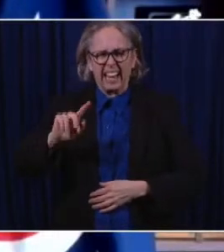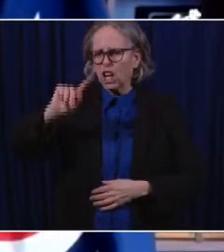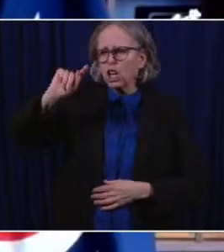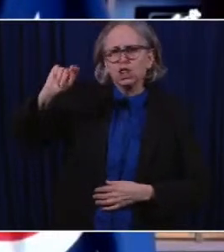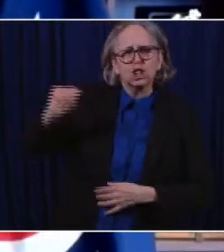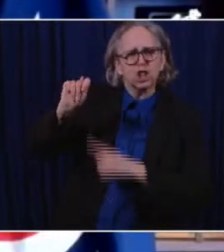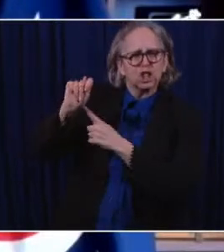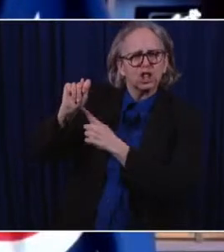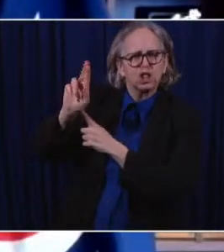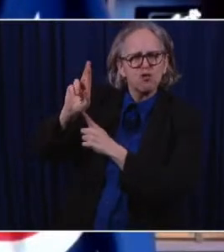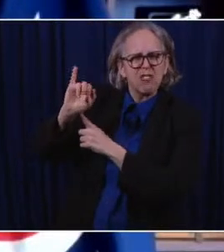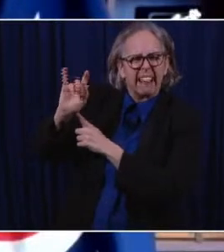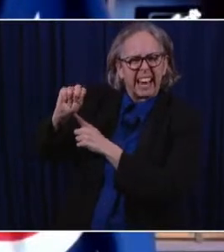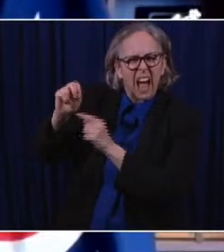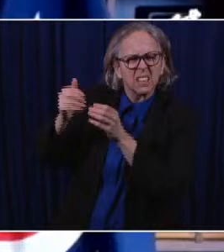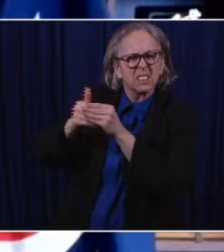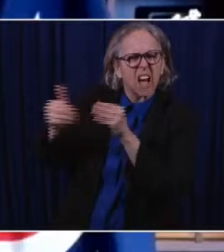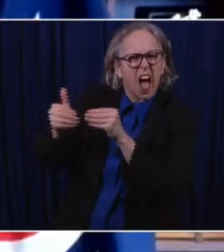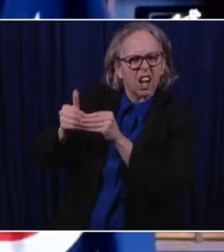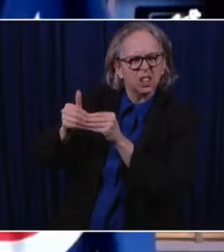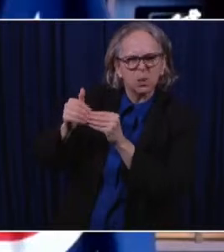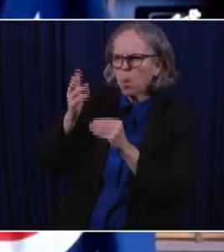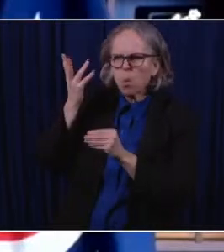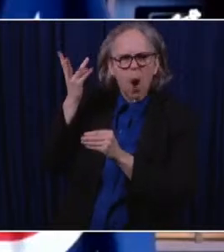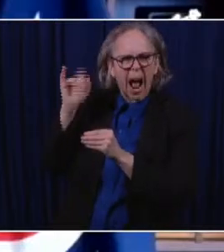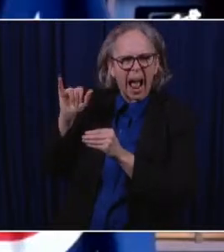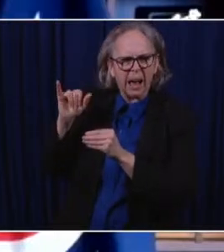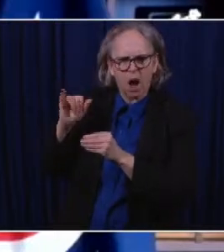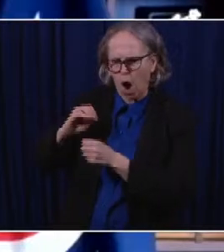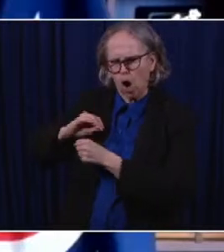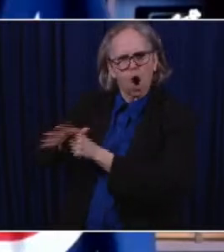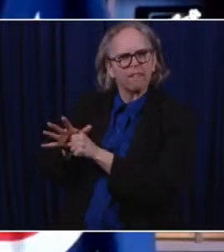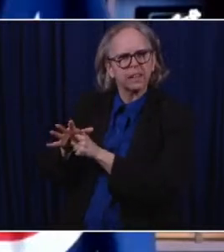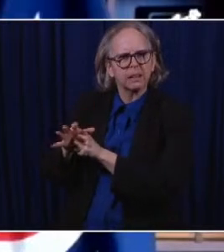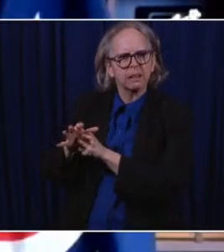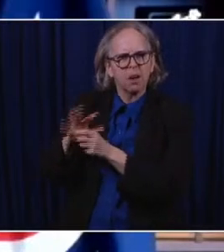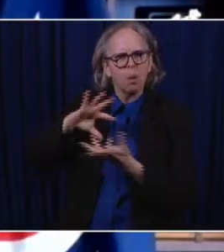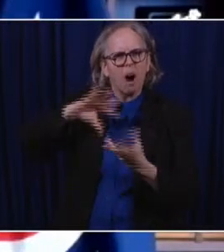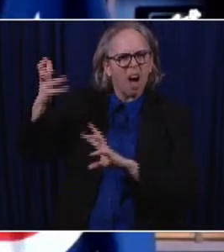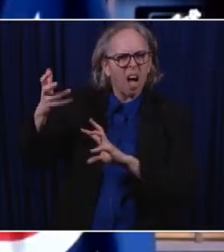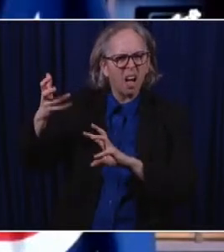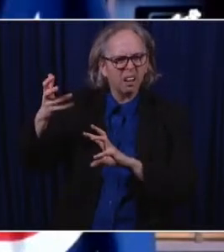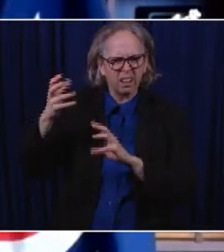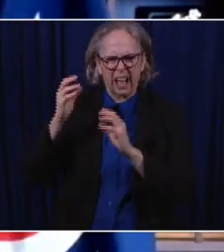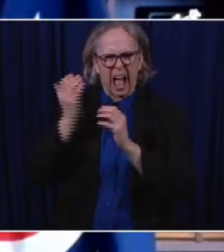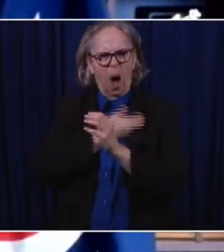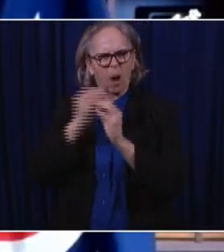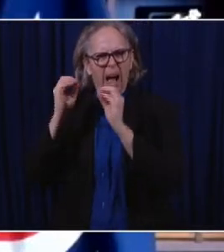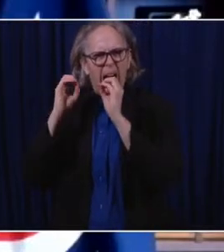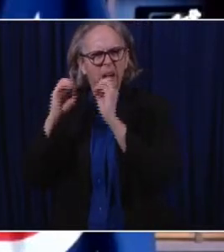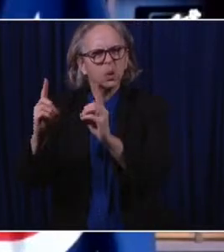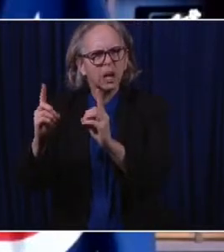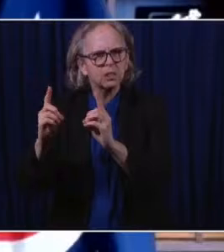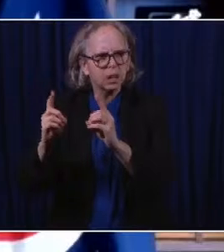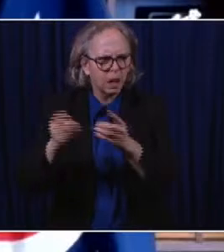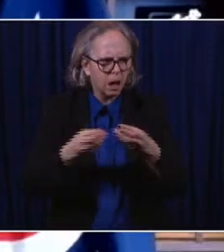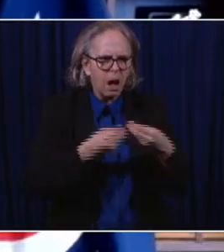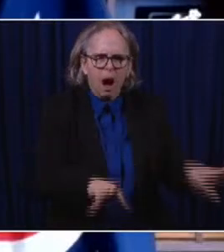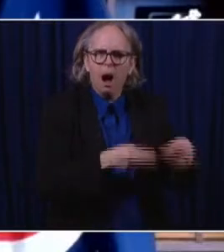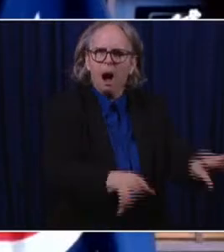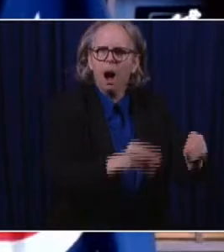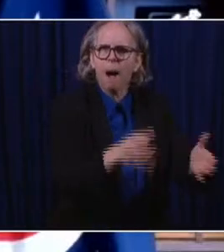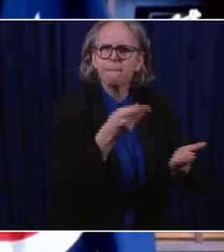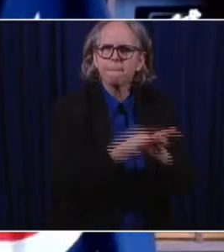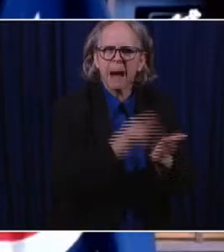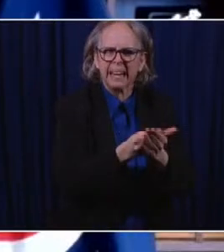coronavirus-induced learning loss, according to economist projections. And the longer the pandemic keeps kids out of the classroom, the